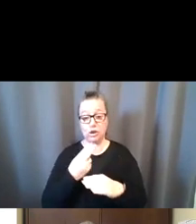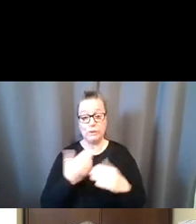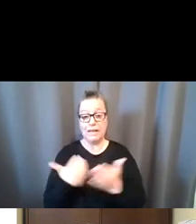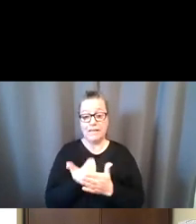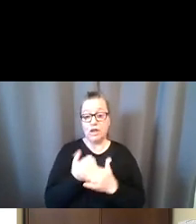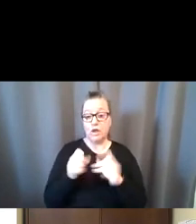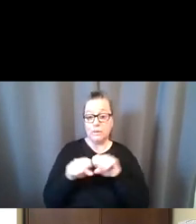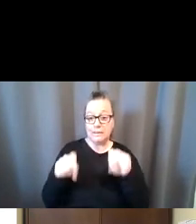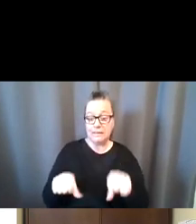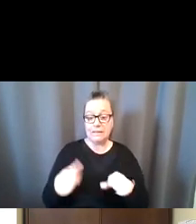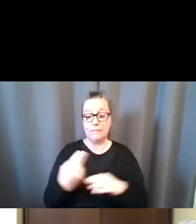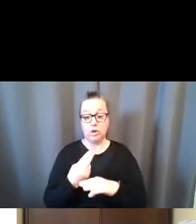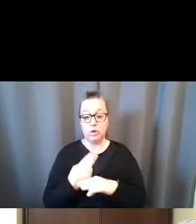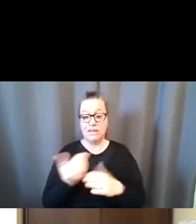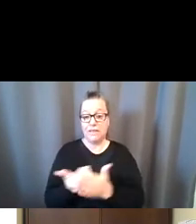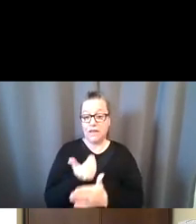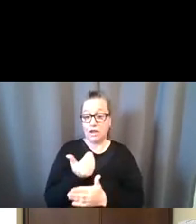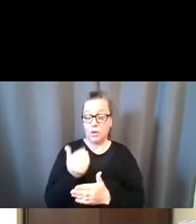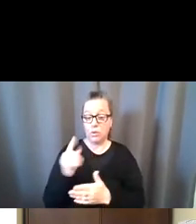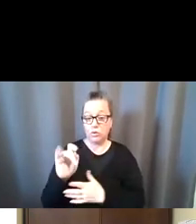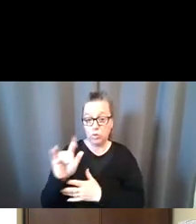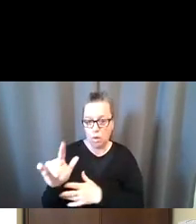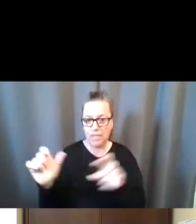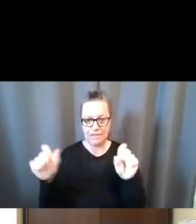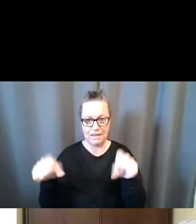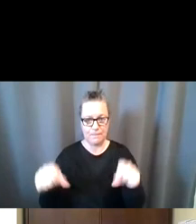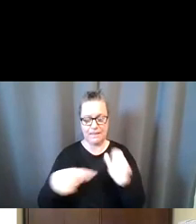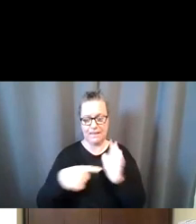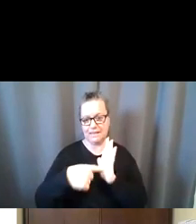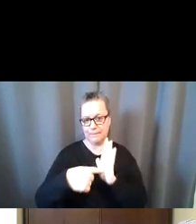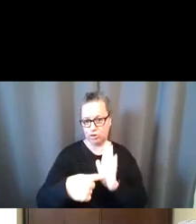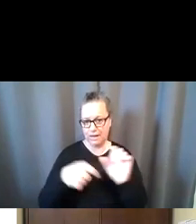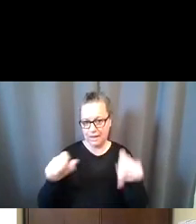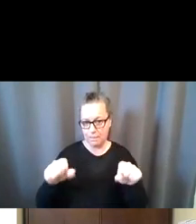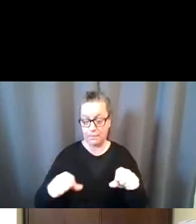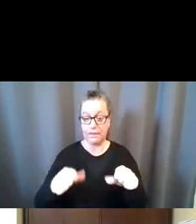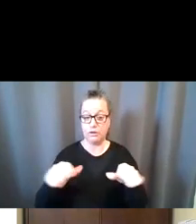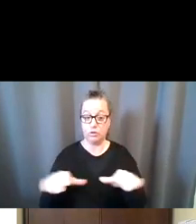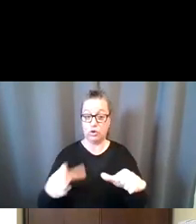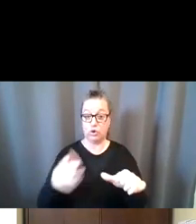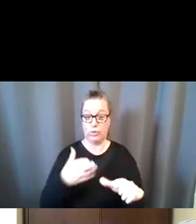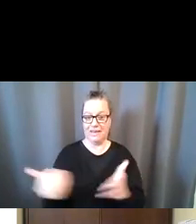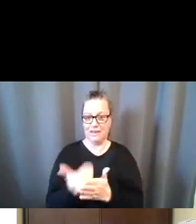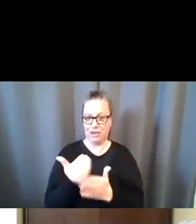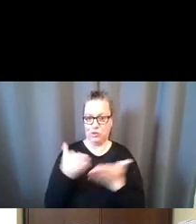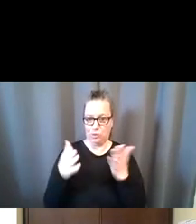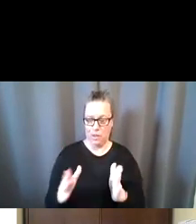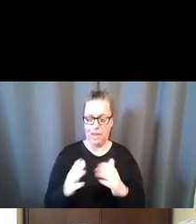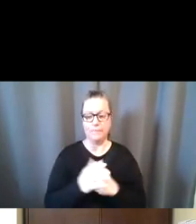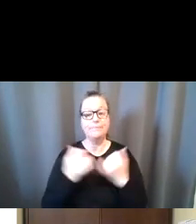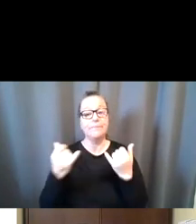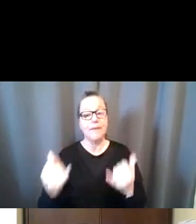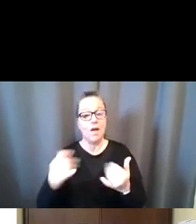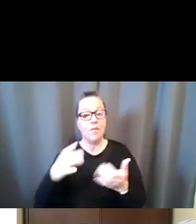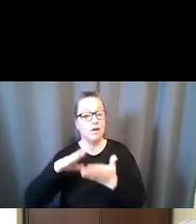tool. That is ability, the demonstrated capability to do things the new way. Now, there is a knowledge